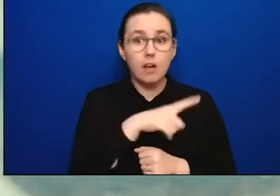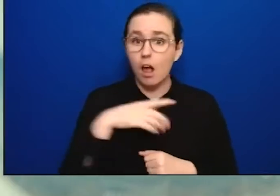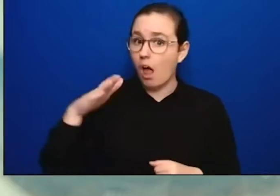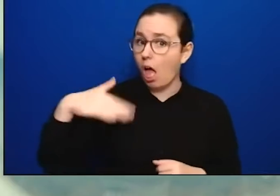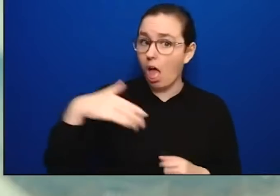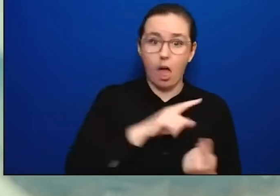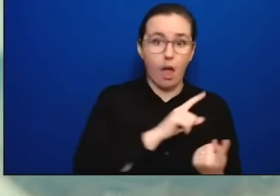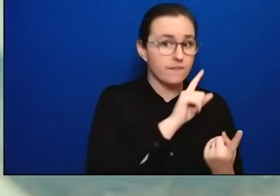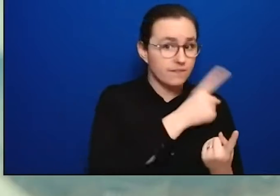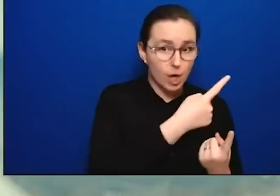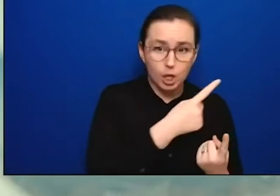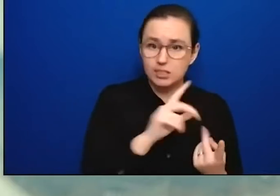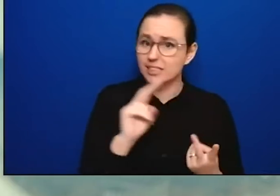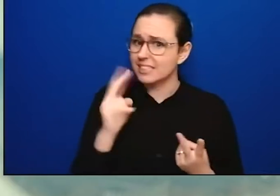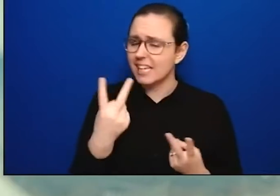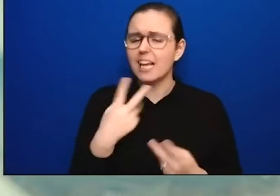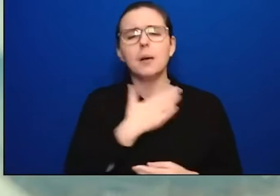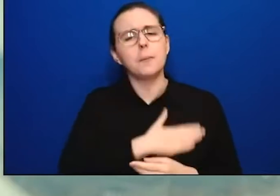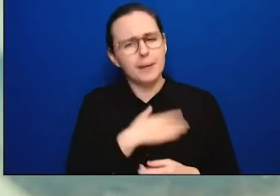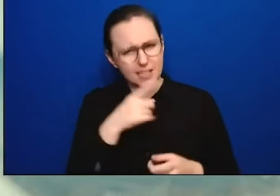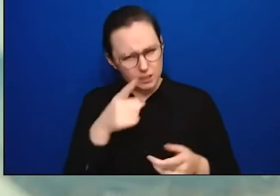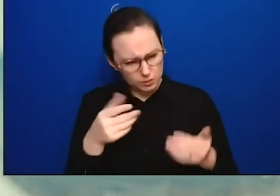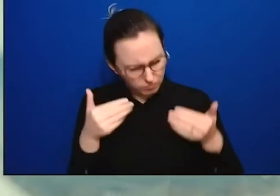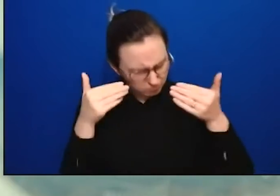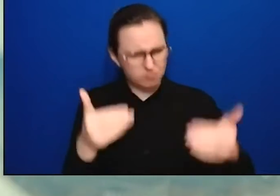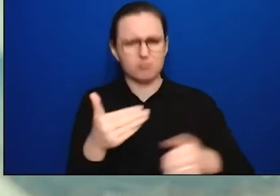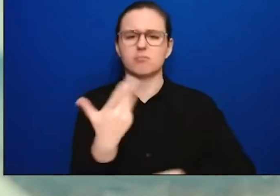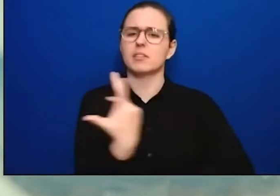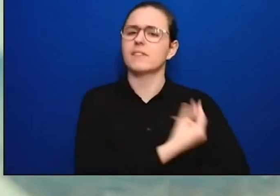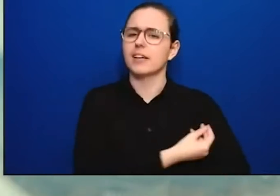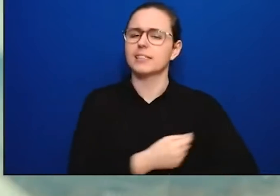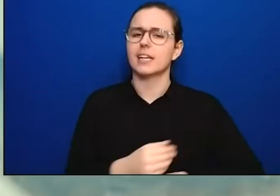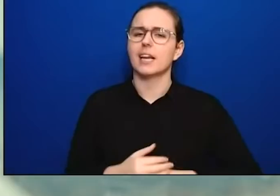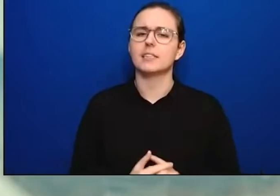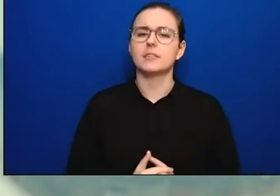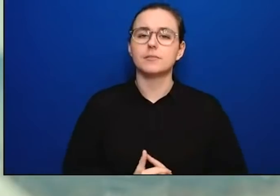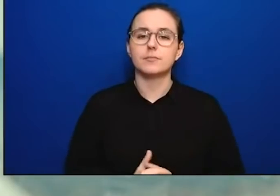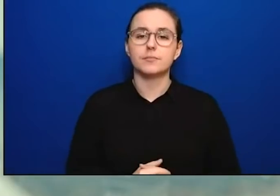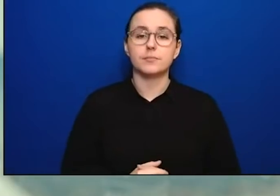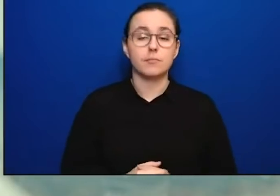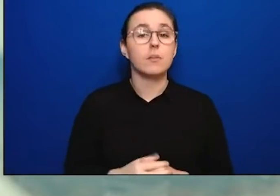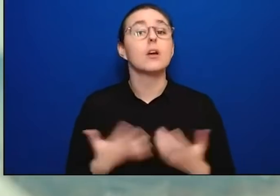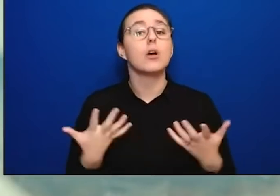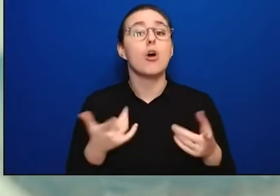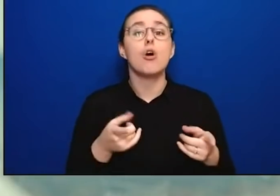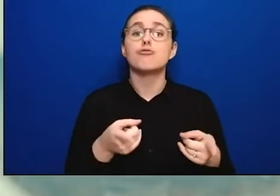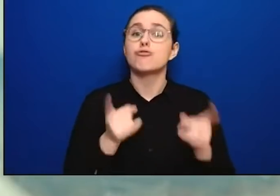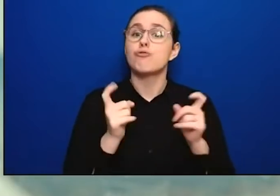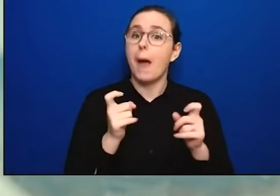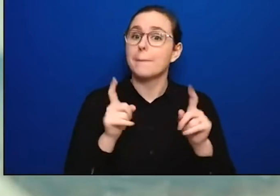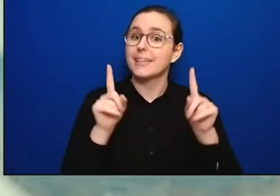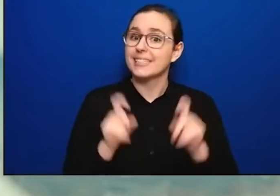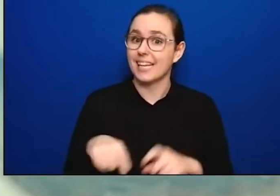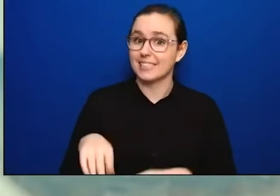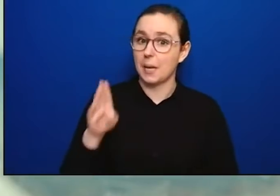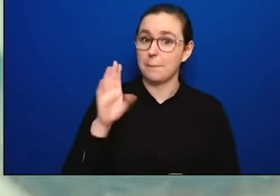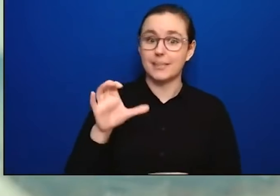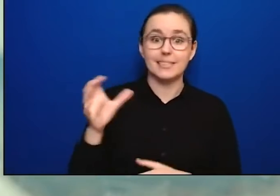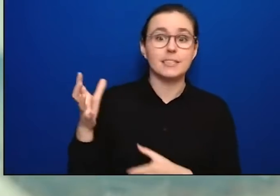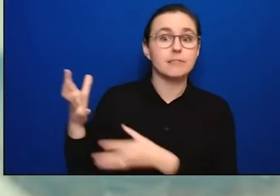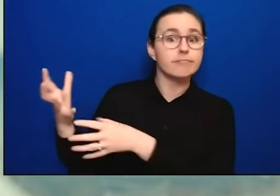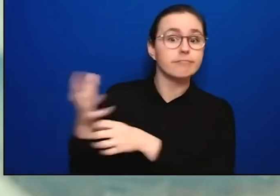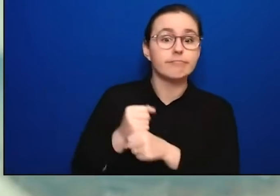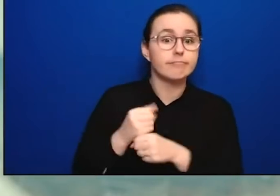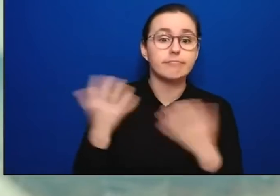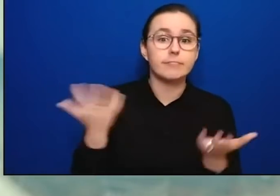everybody who has not received their dose 1 and dose 2 immunizations to get them today. With respect to rapid tests to